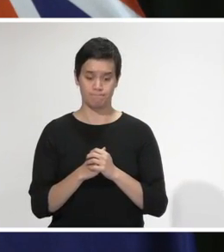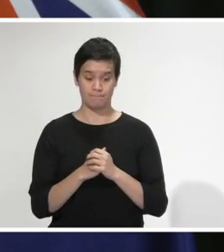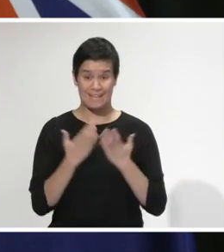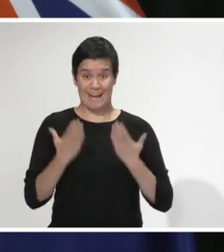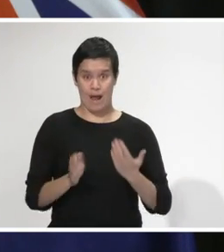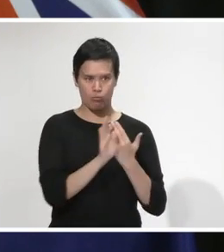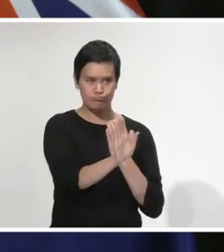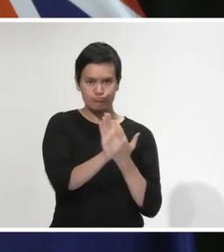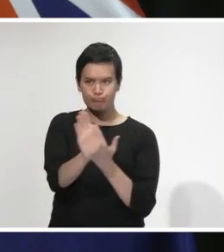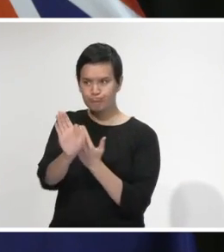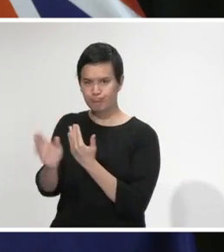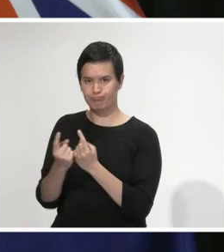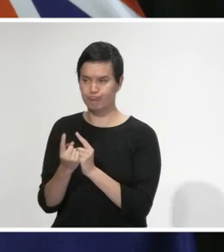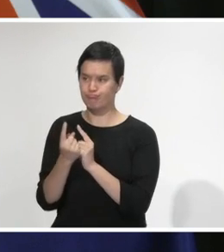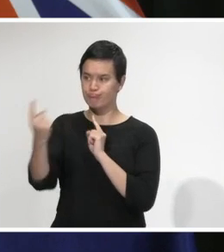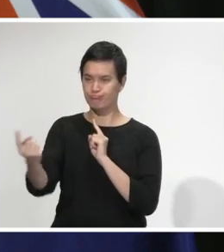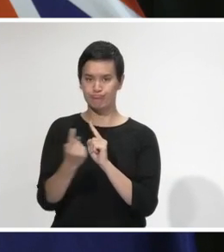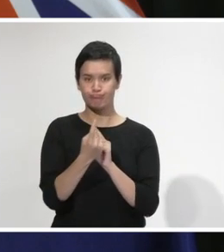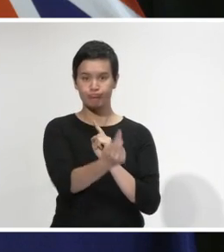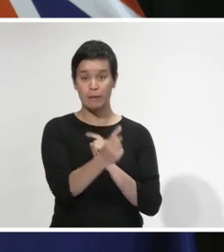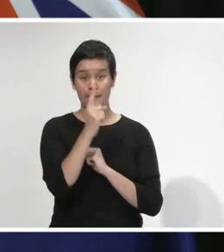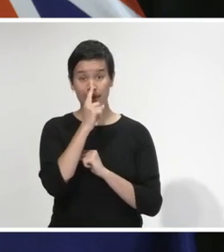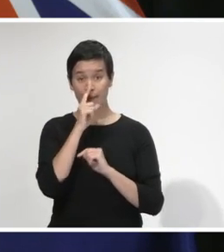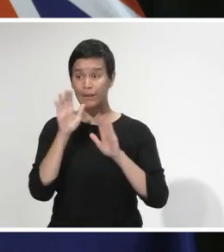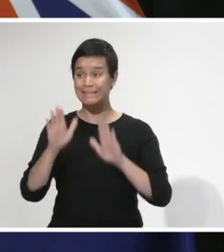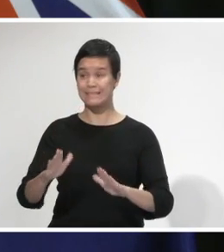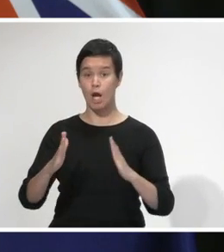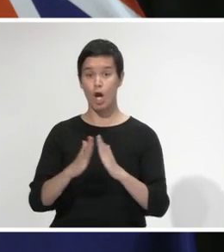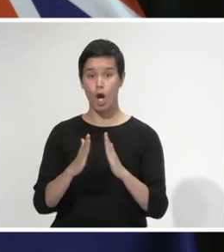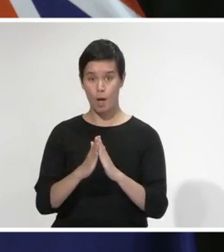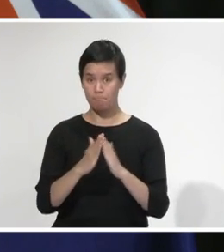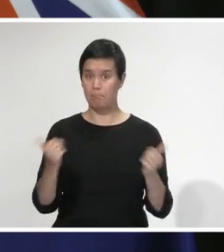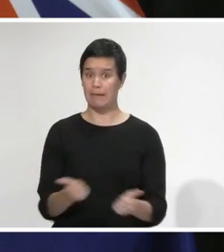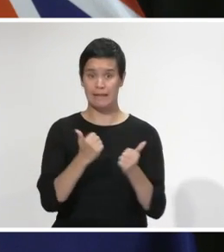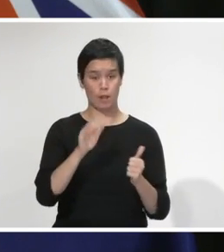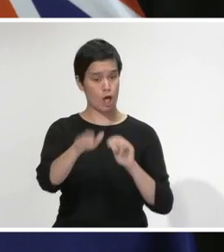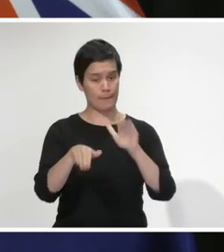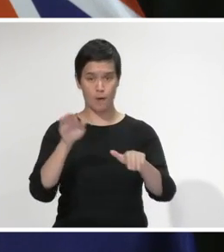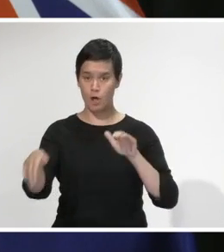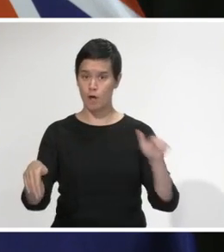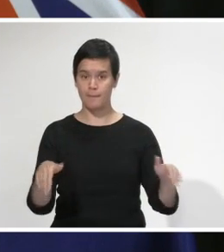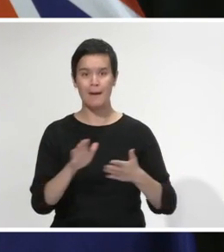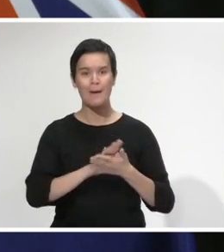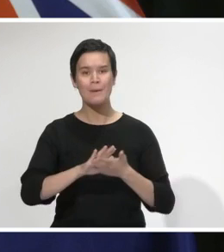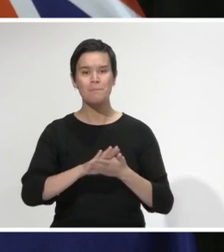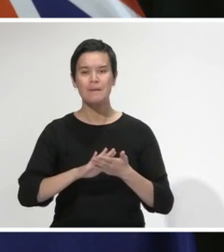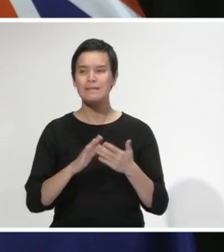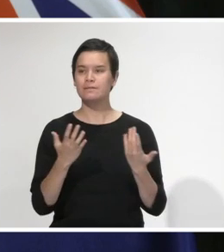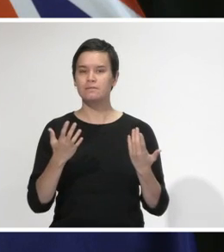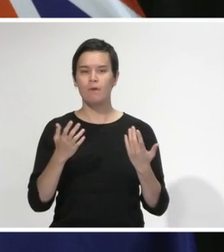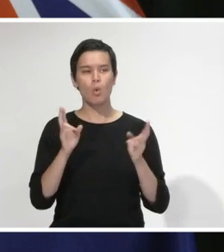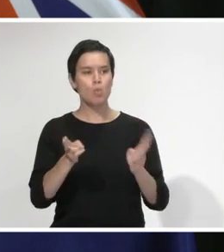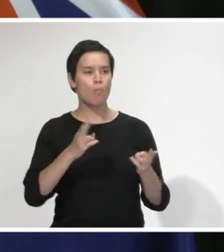distancing measures and people staying at home, there are just less respiratory viruses circulating in the community of all sorts. So it's interesting to see